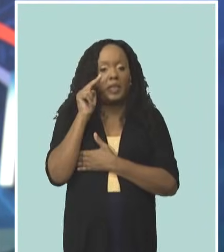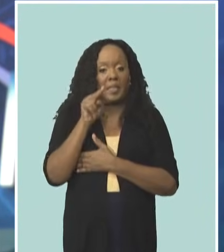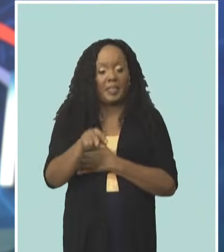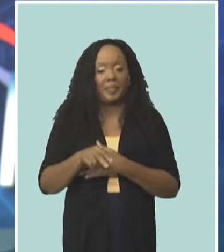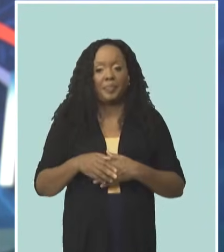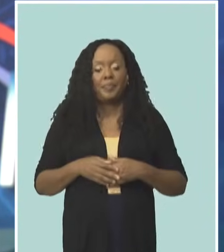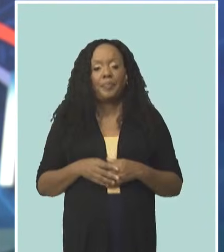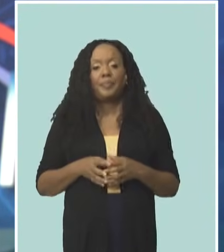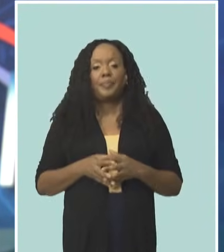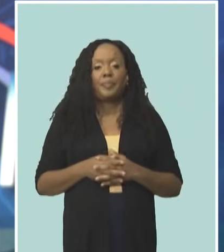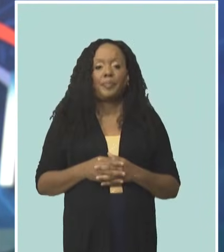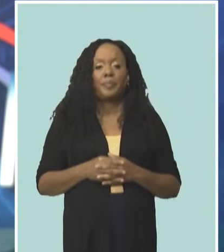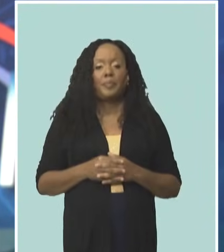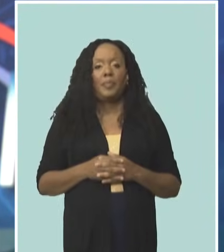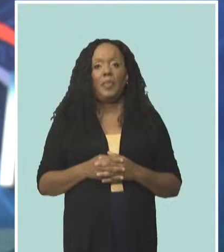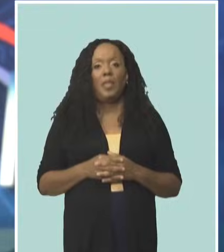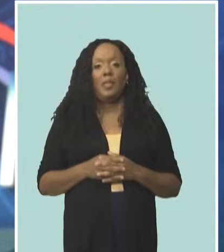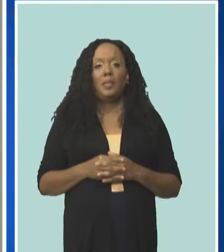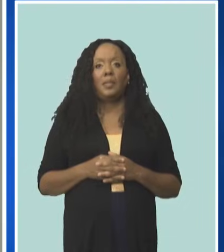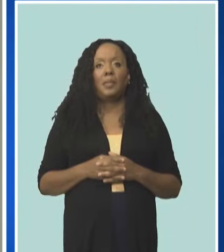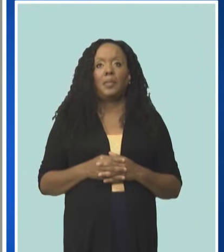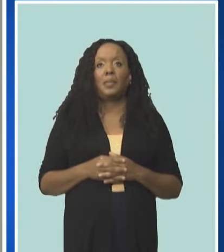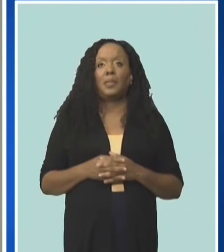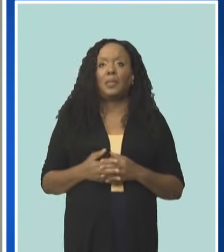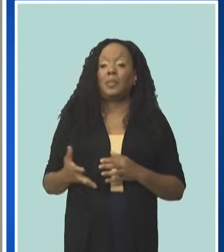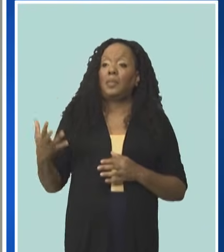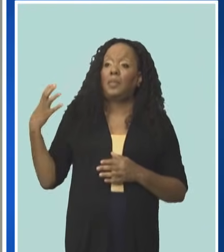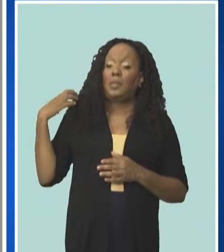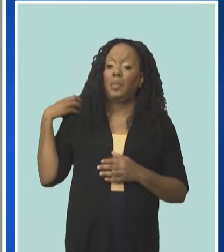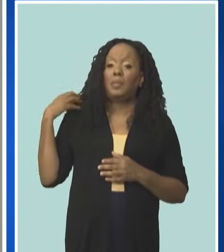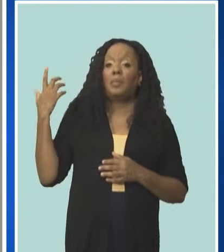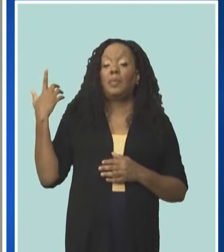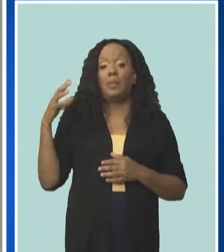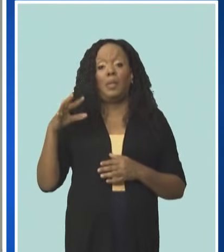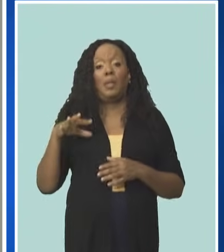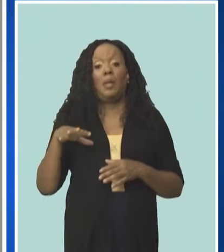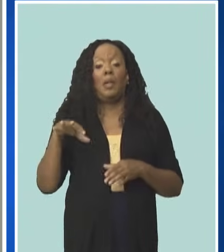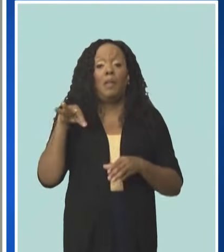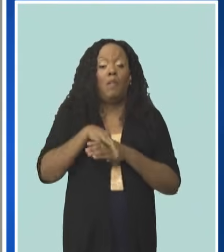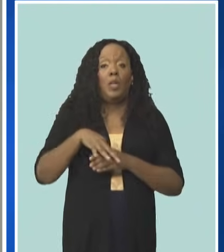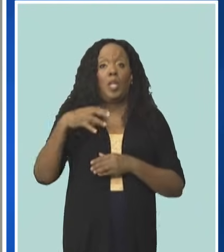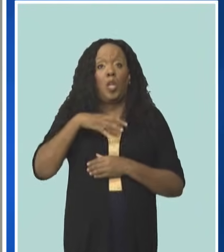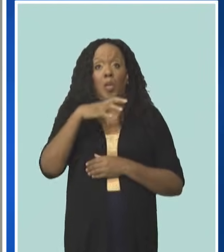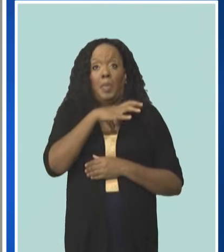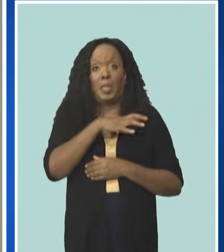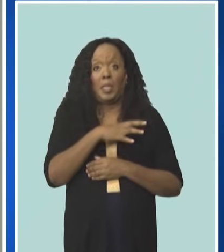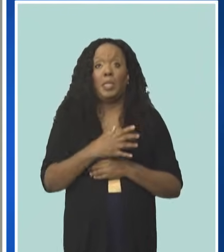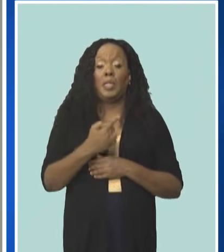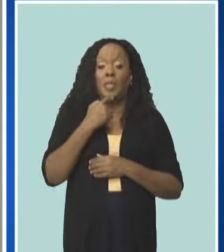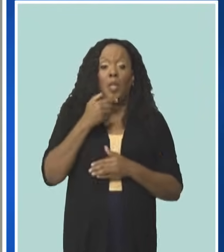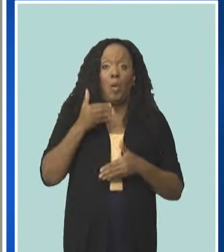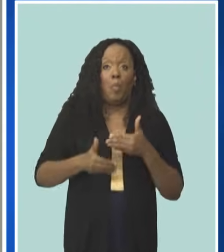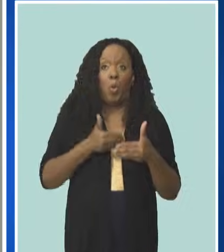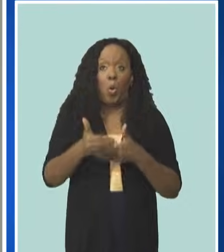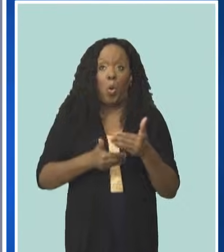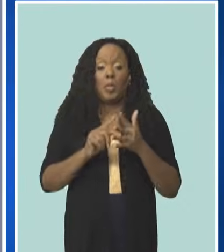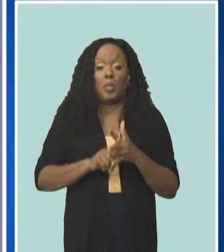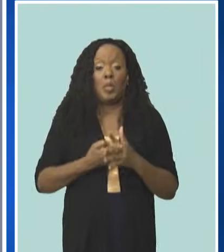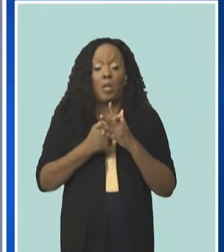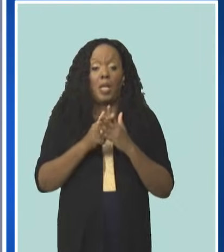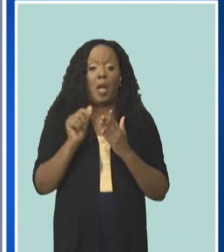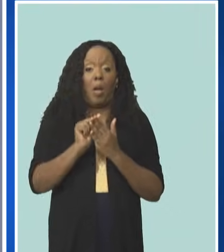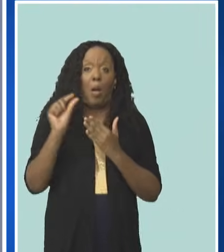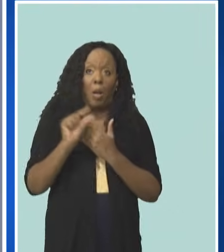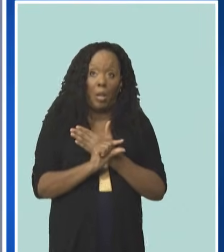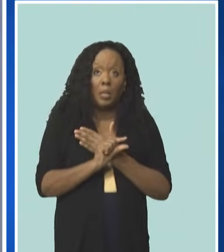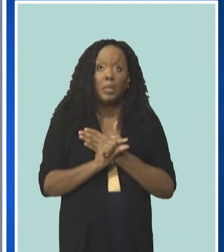Roberts was there. Chairman of the Commission, King's Counsel Ramon Aline, says the process began in August and